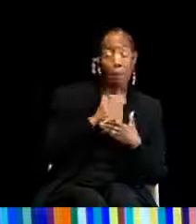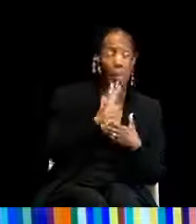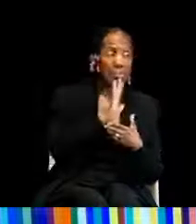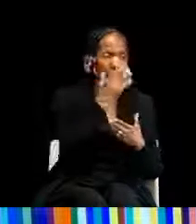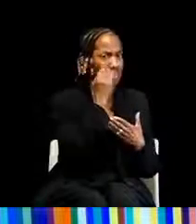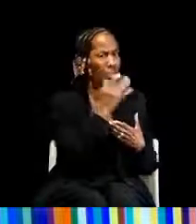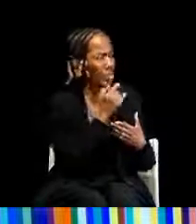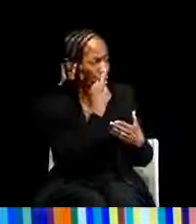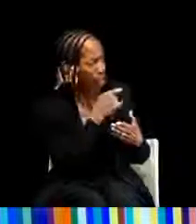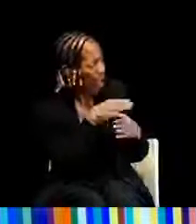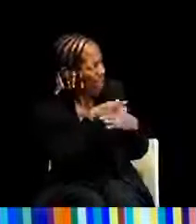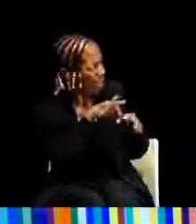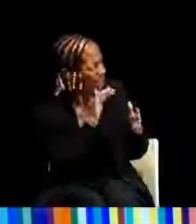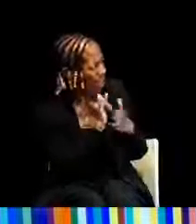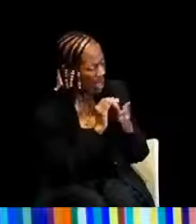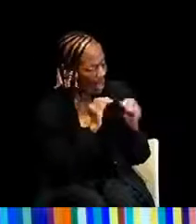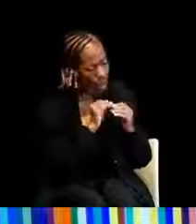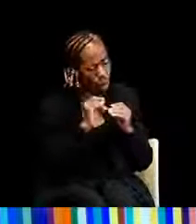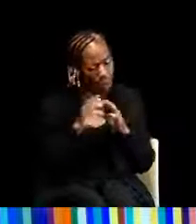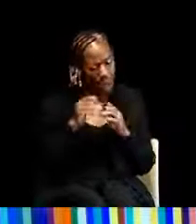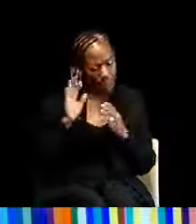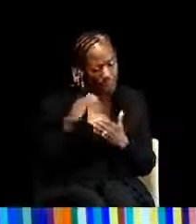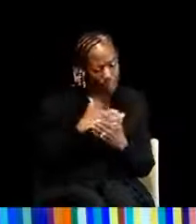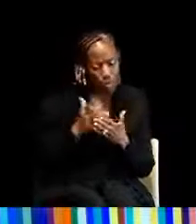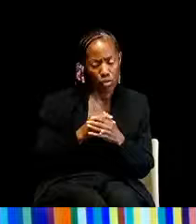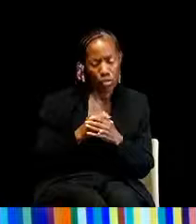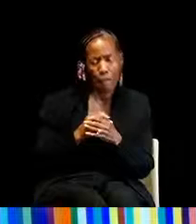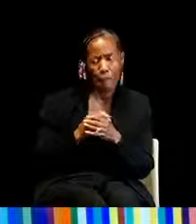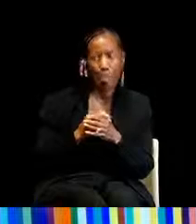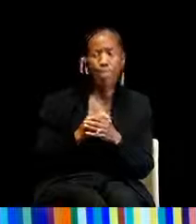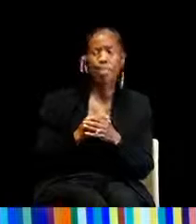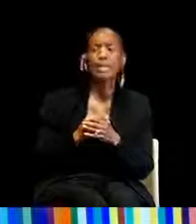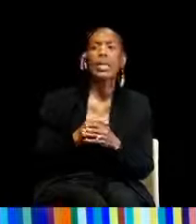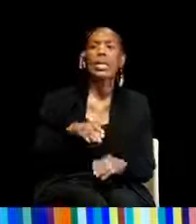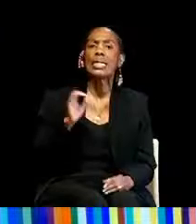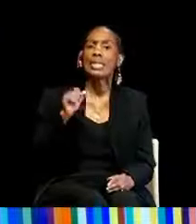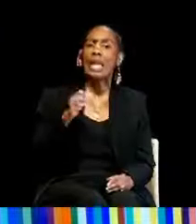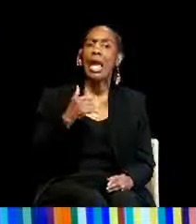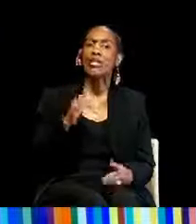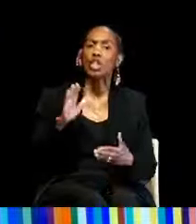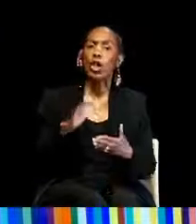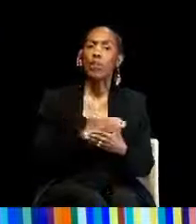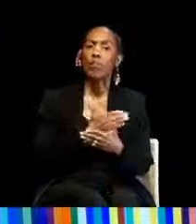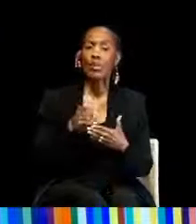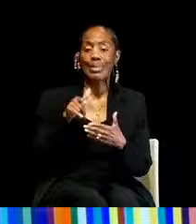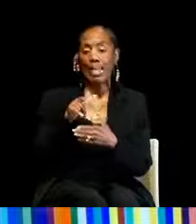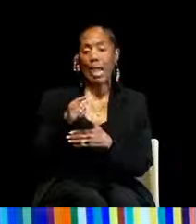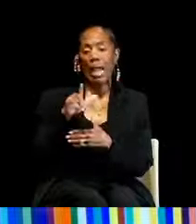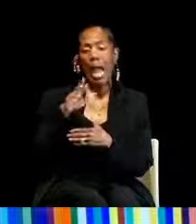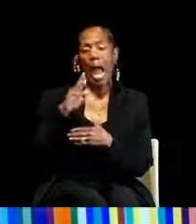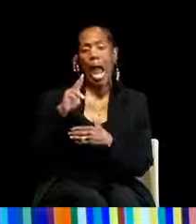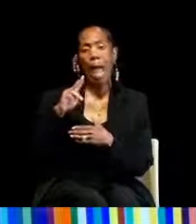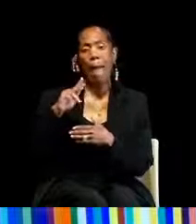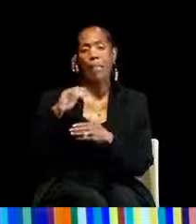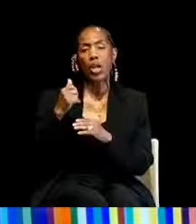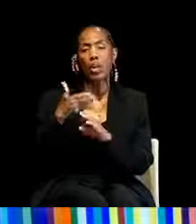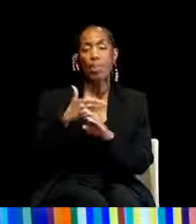can you tell us a little bit more about the music that we heard when we were coming in? Yeah, in Liberia before the war, they